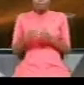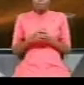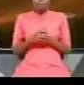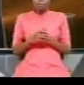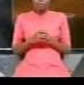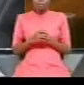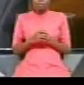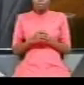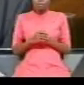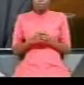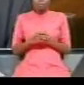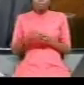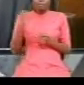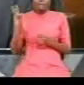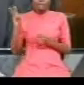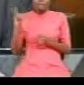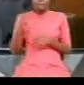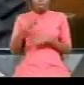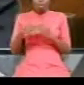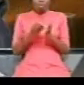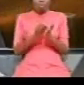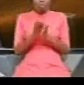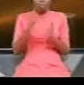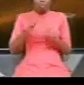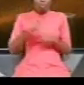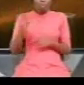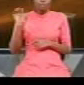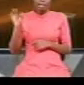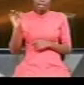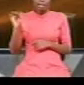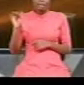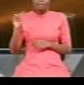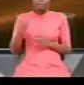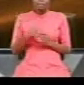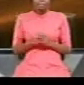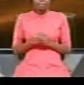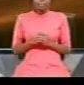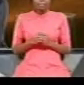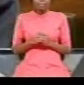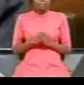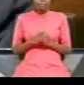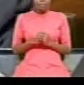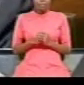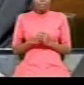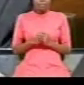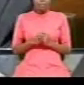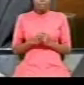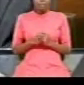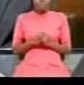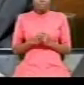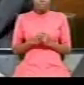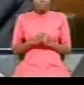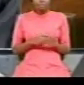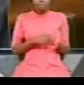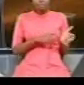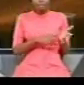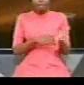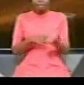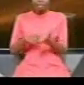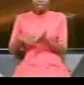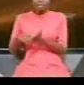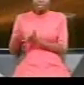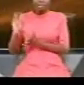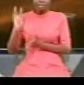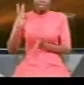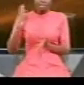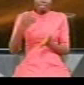from verse 16 all through to 19. Proverbs chapter 6, verse 16. These